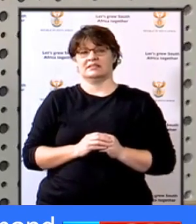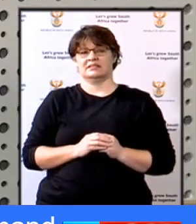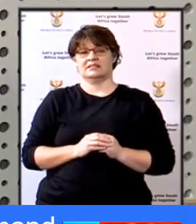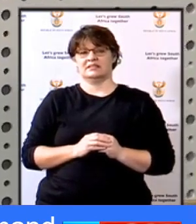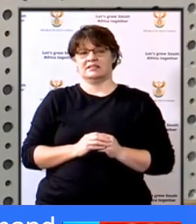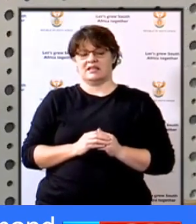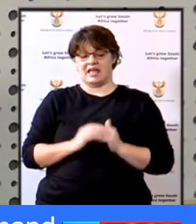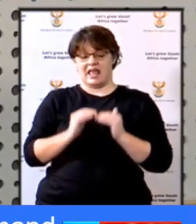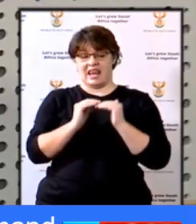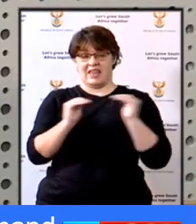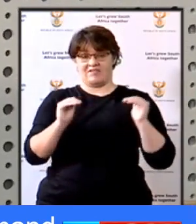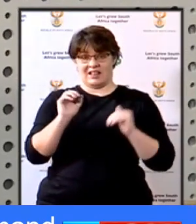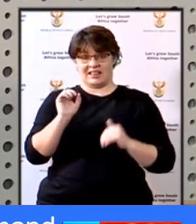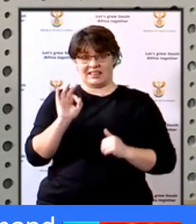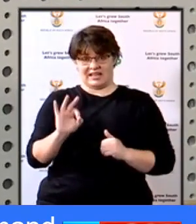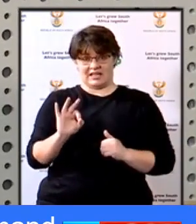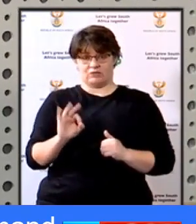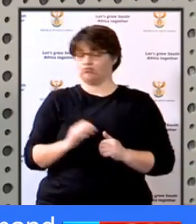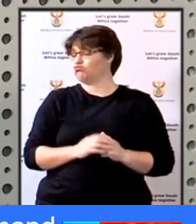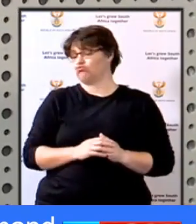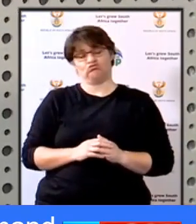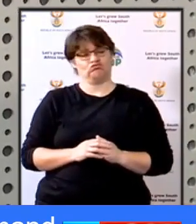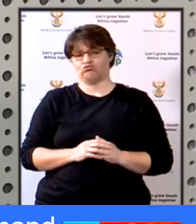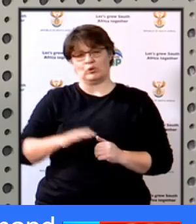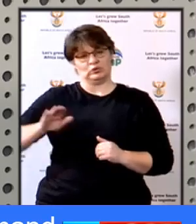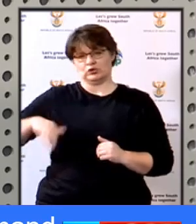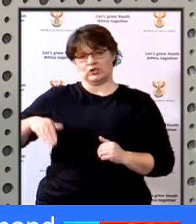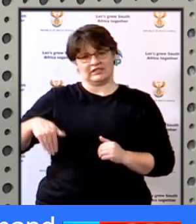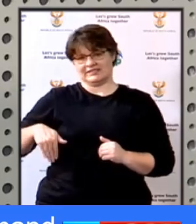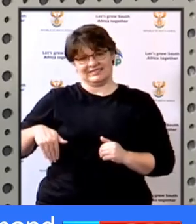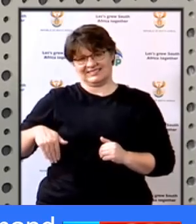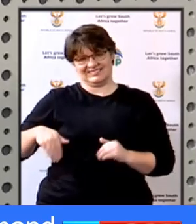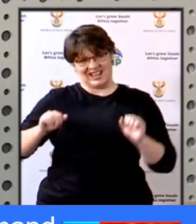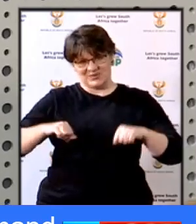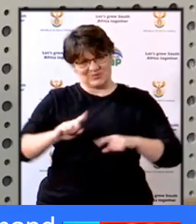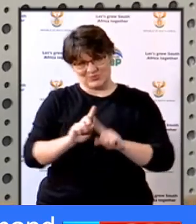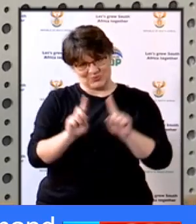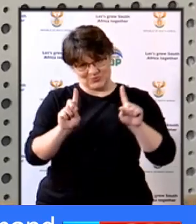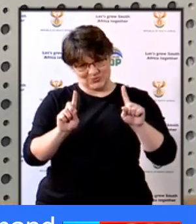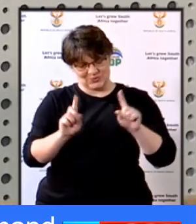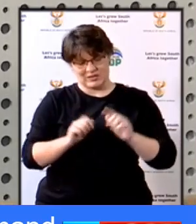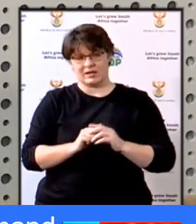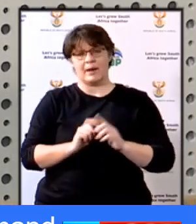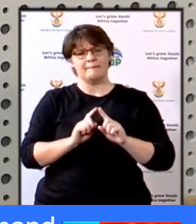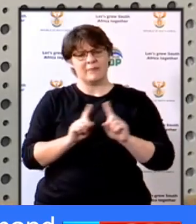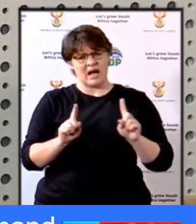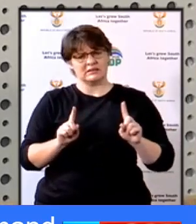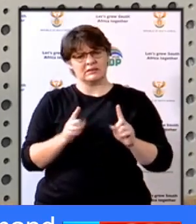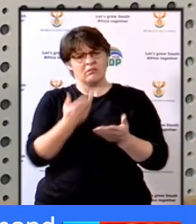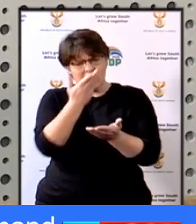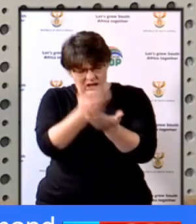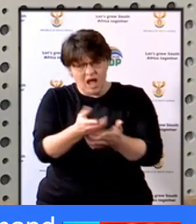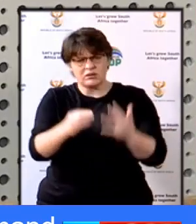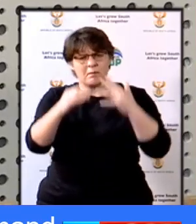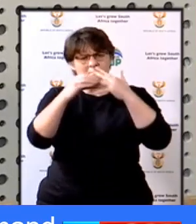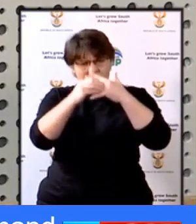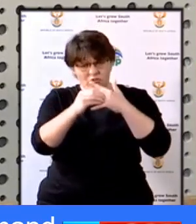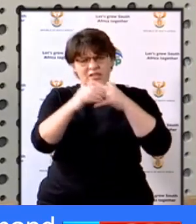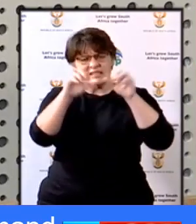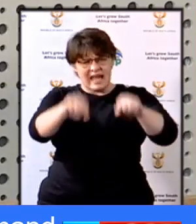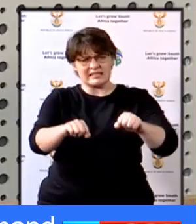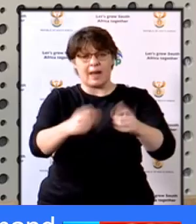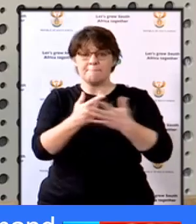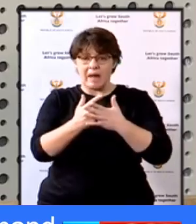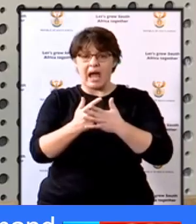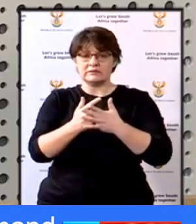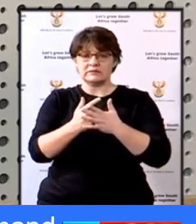for level 3 are not allowed yet, but people can get married. It's just